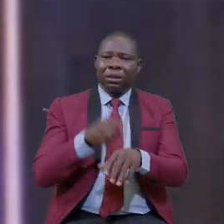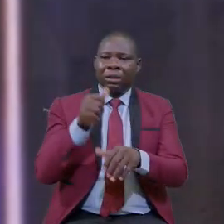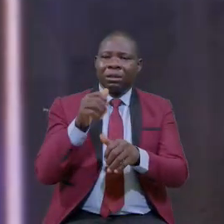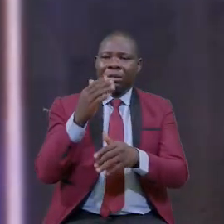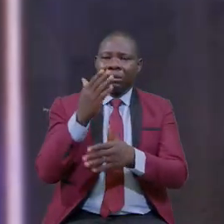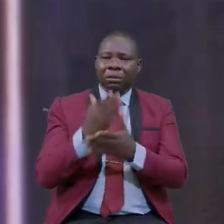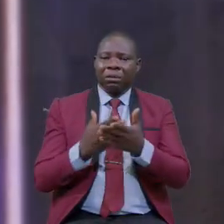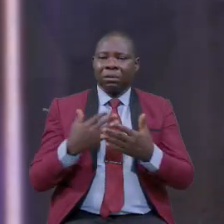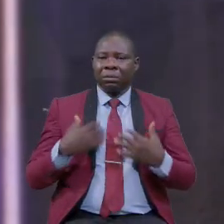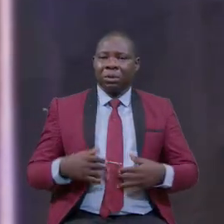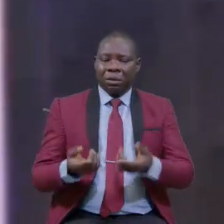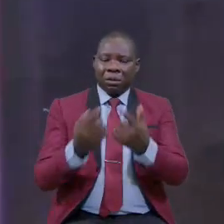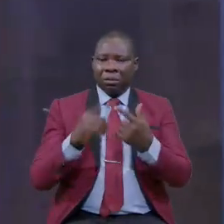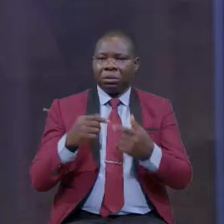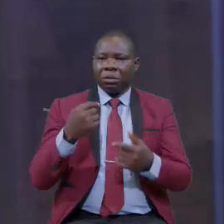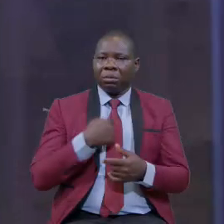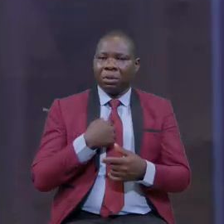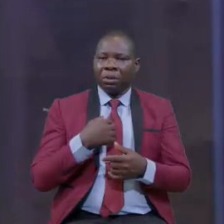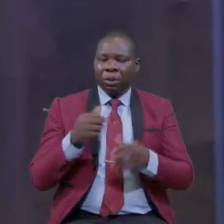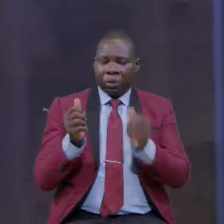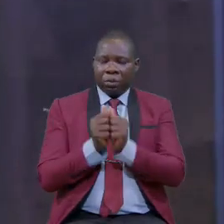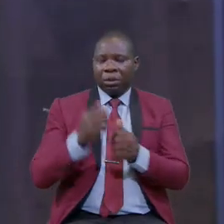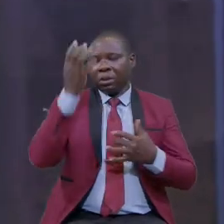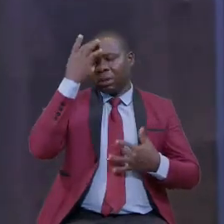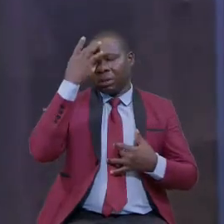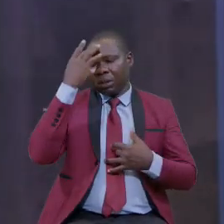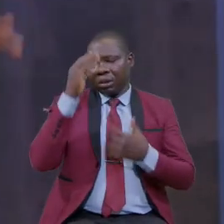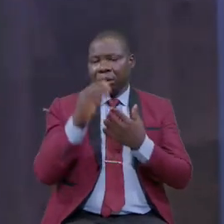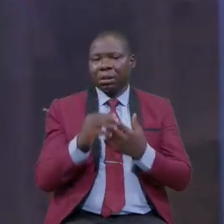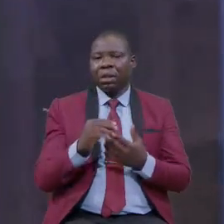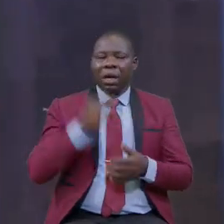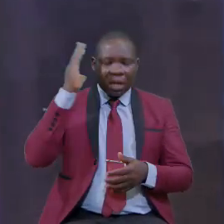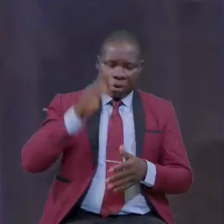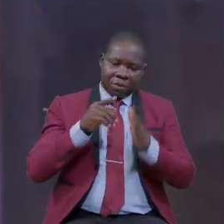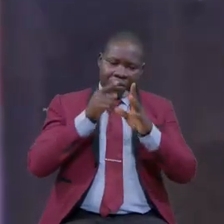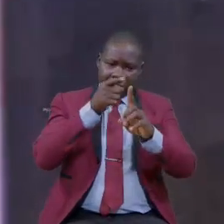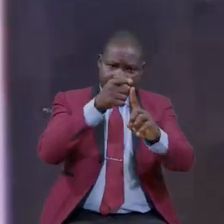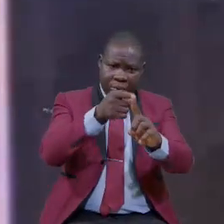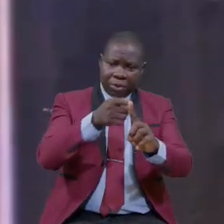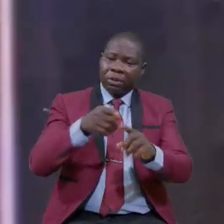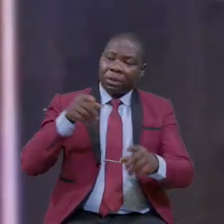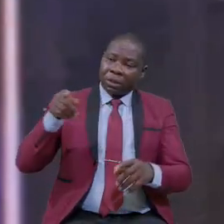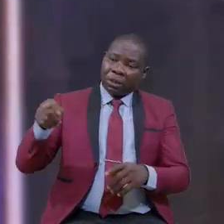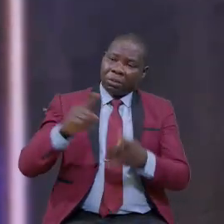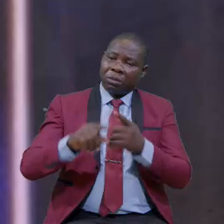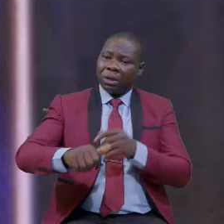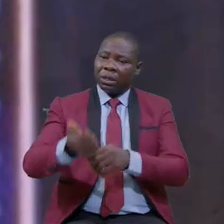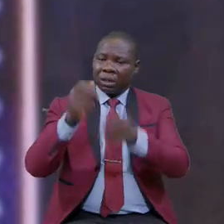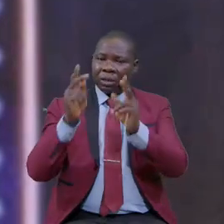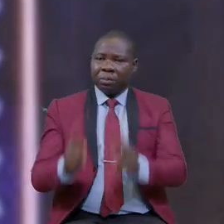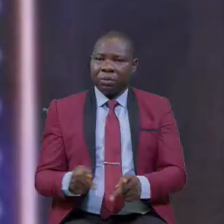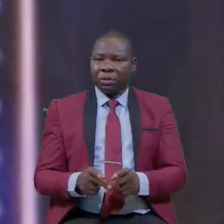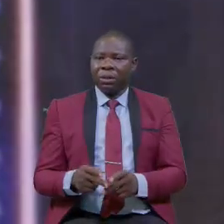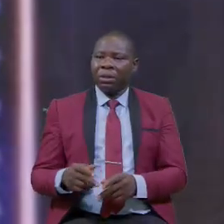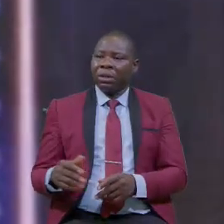sickness I will Point him to so and so and such and such they are the people